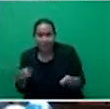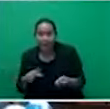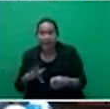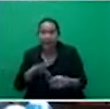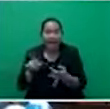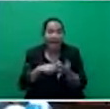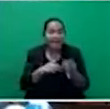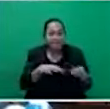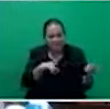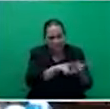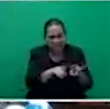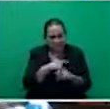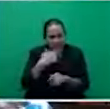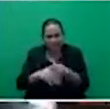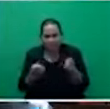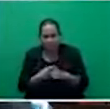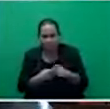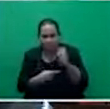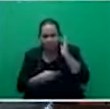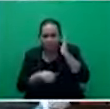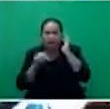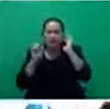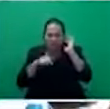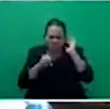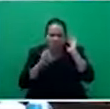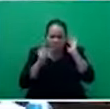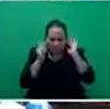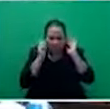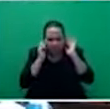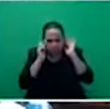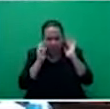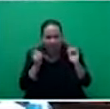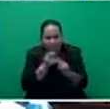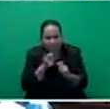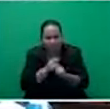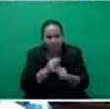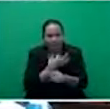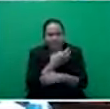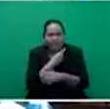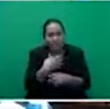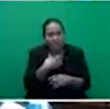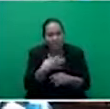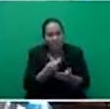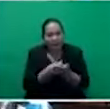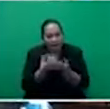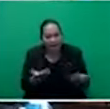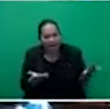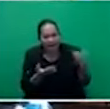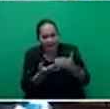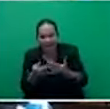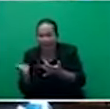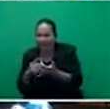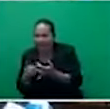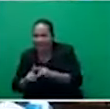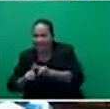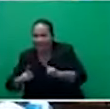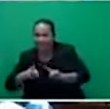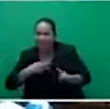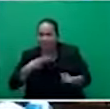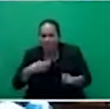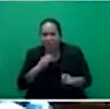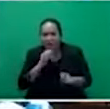changes. Some, yes, adjustments here. Forestry's got a bit more money. Certain adjustments have been made in various other heads, but we've continued with that, Mr.